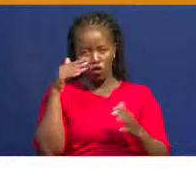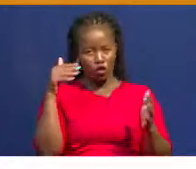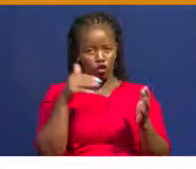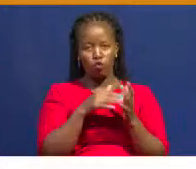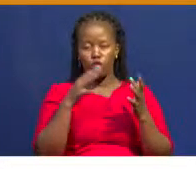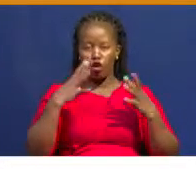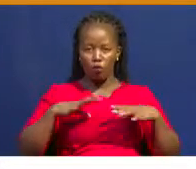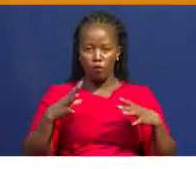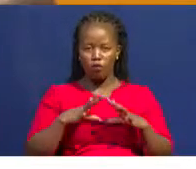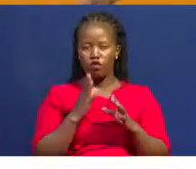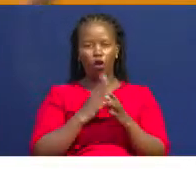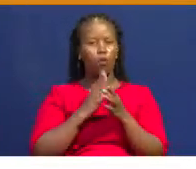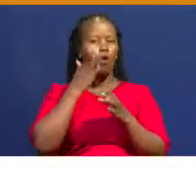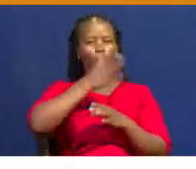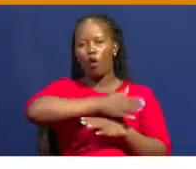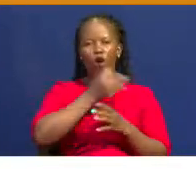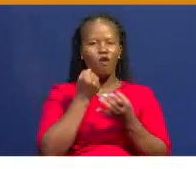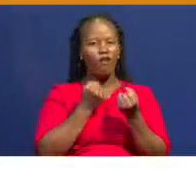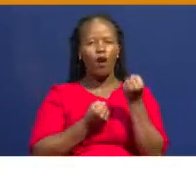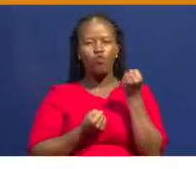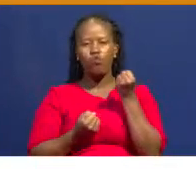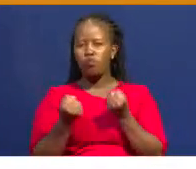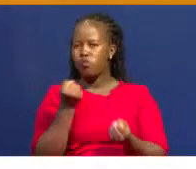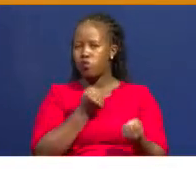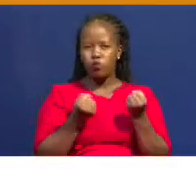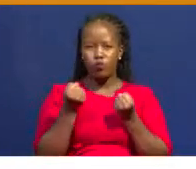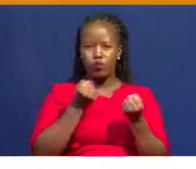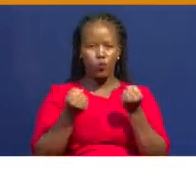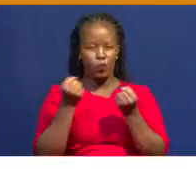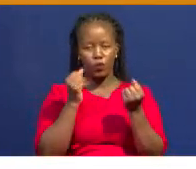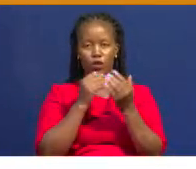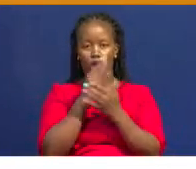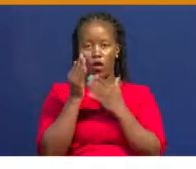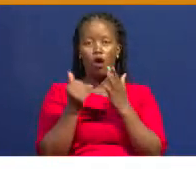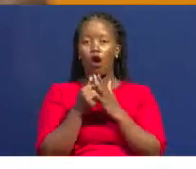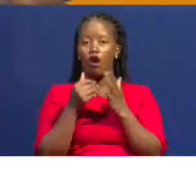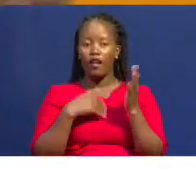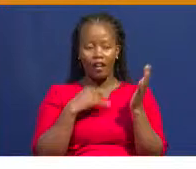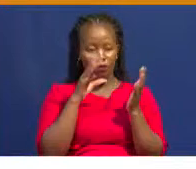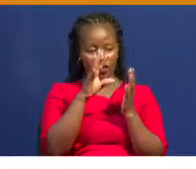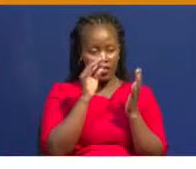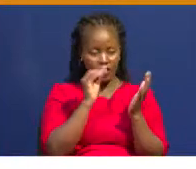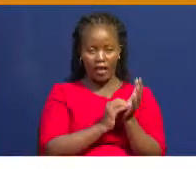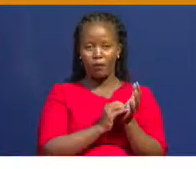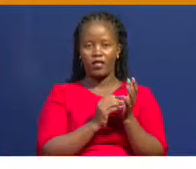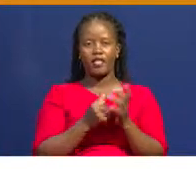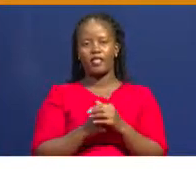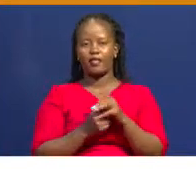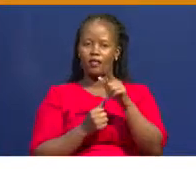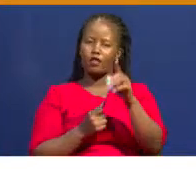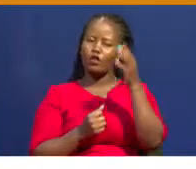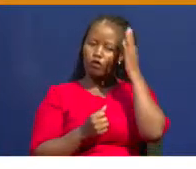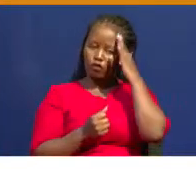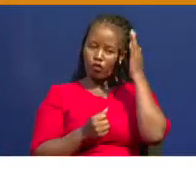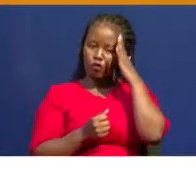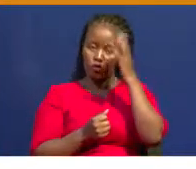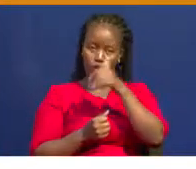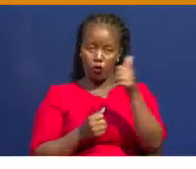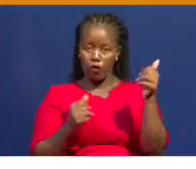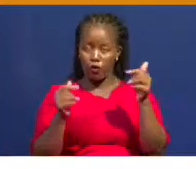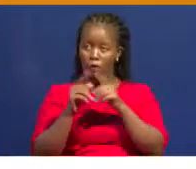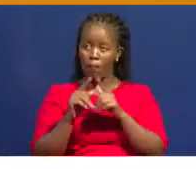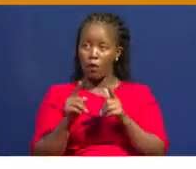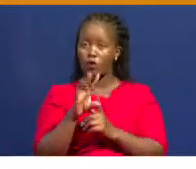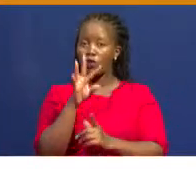from overspeeding. He knows that that is captured on the Road Safety Action Plan. He knows, and is a beneficiary and